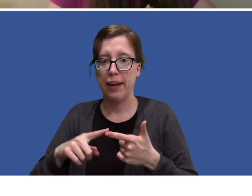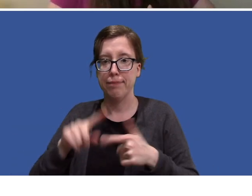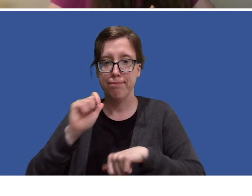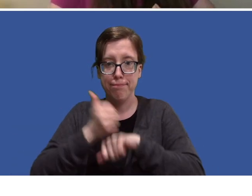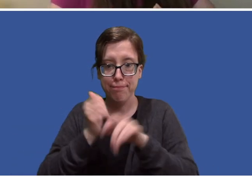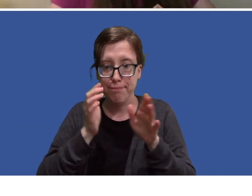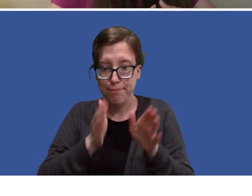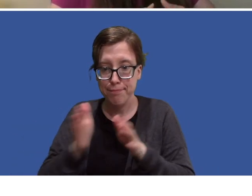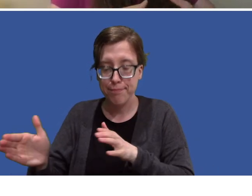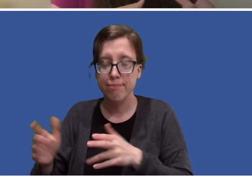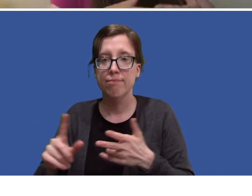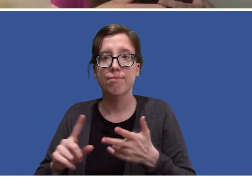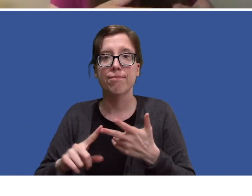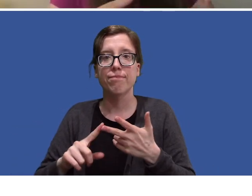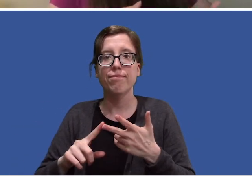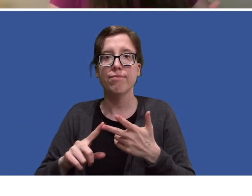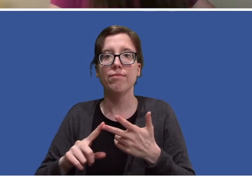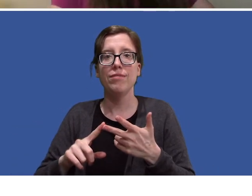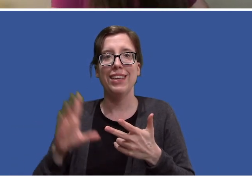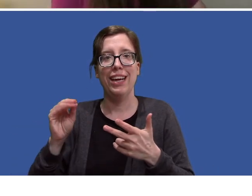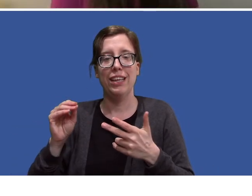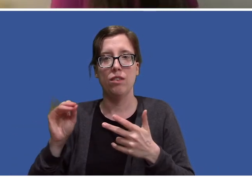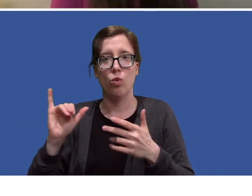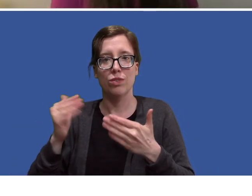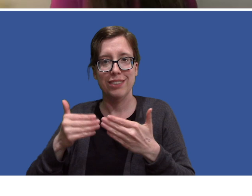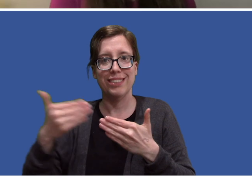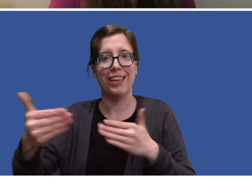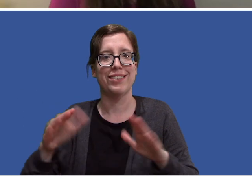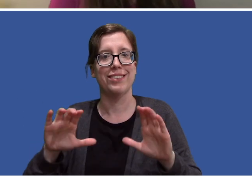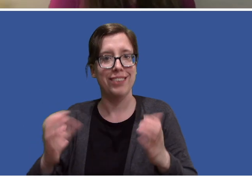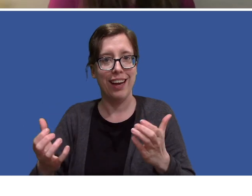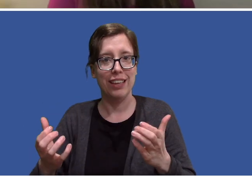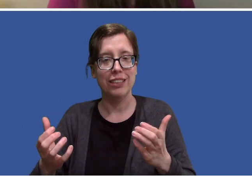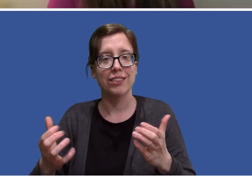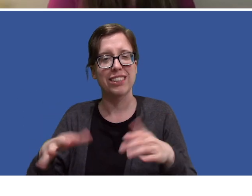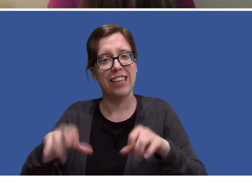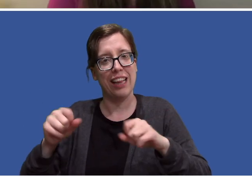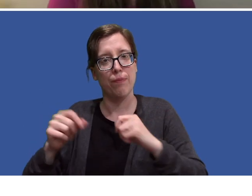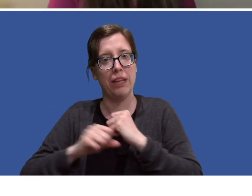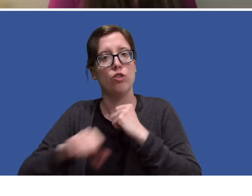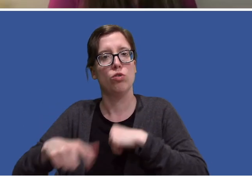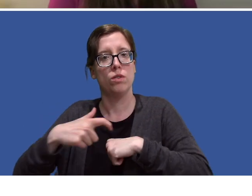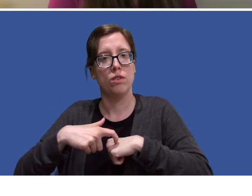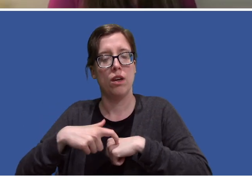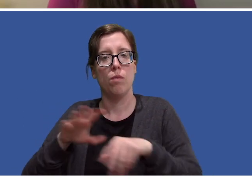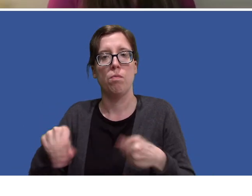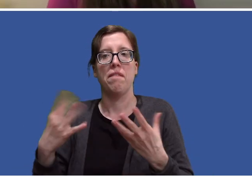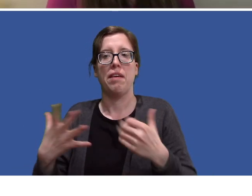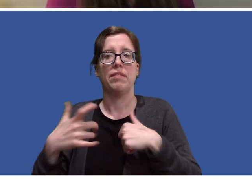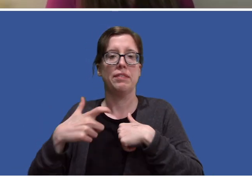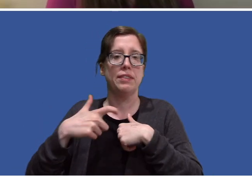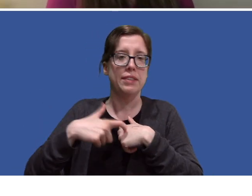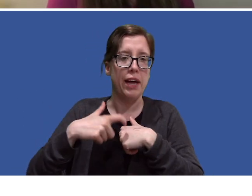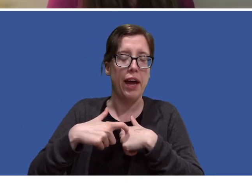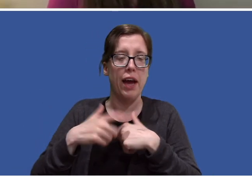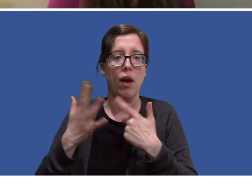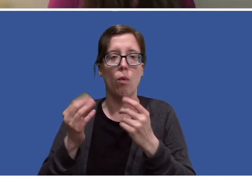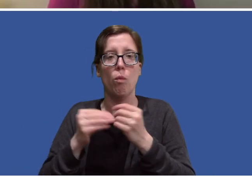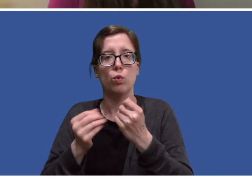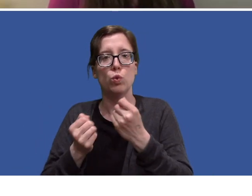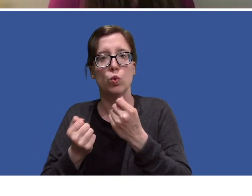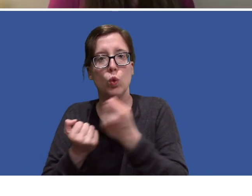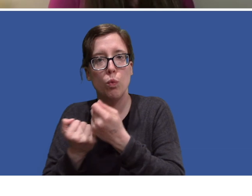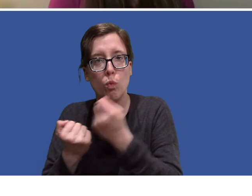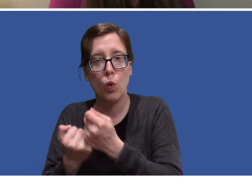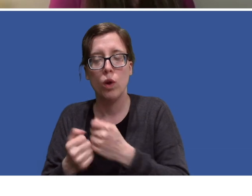So trying to provide a little extra time or a little extra support to transition to the next thing, it can